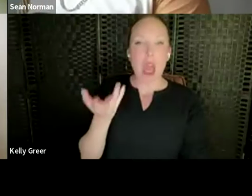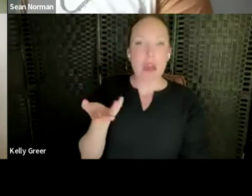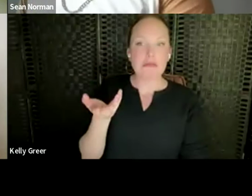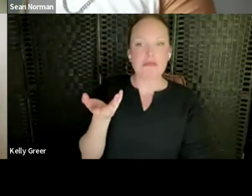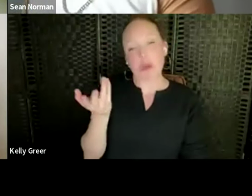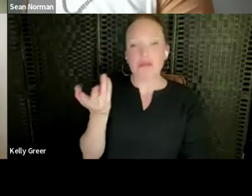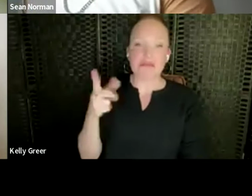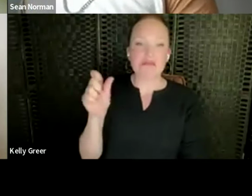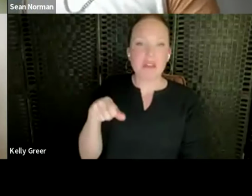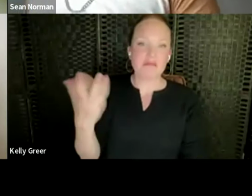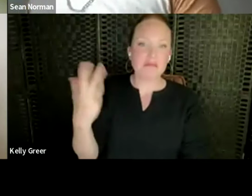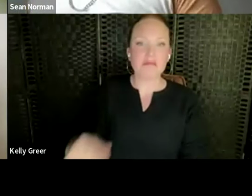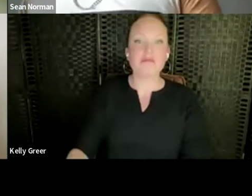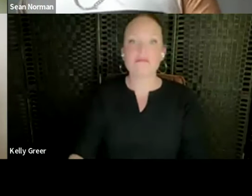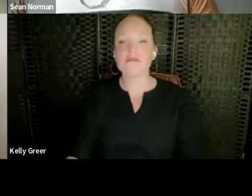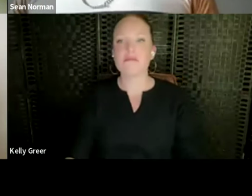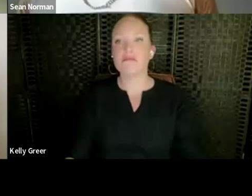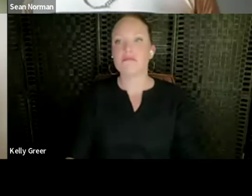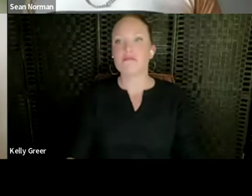So yes.